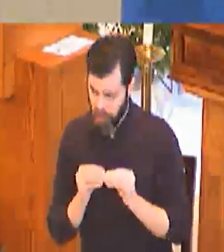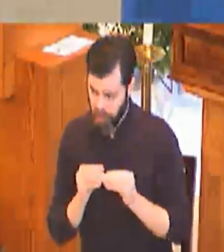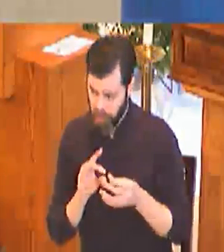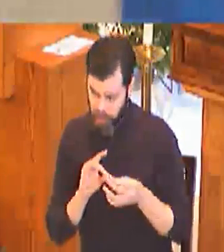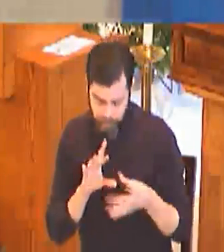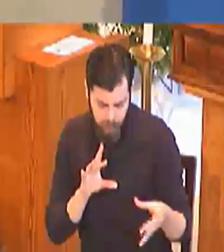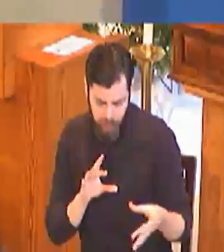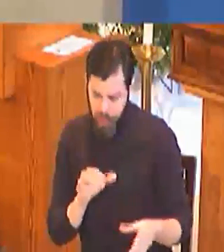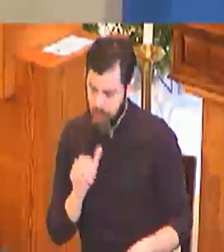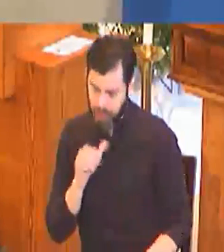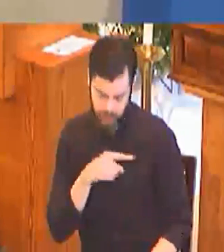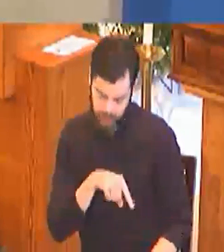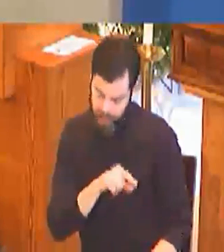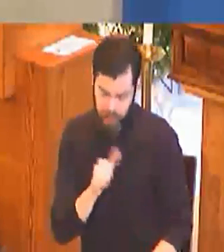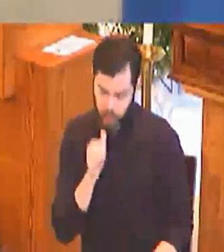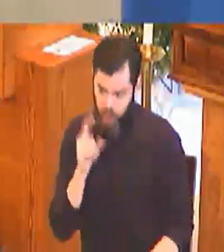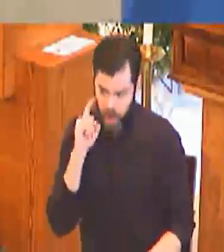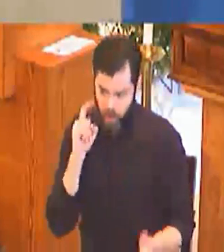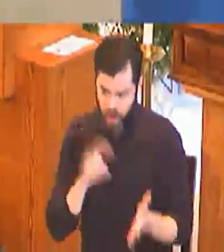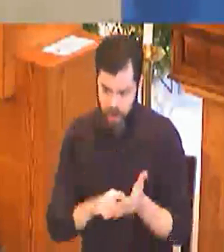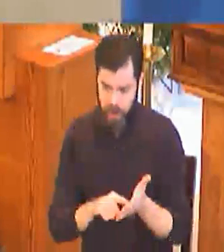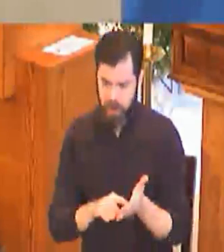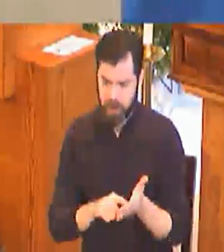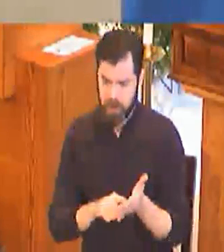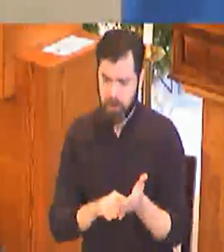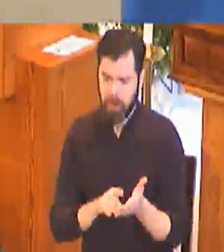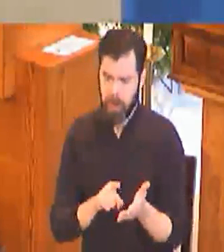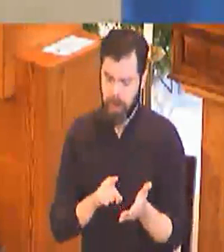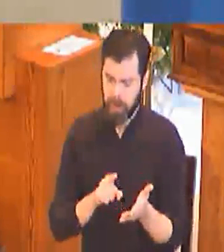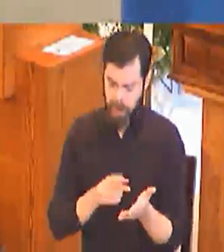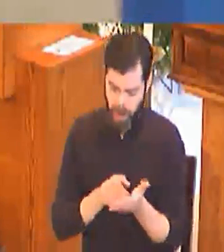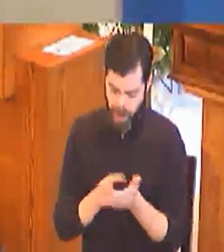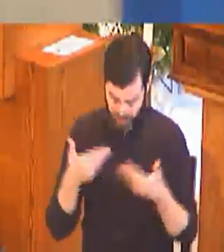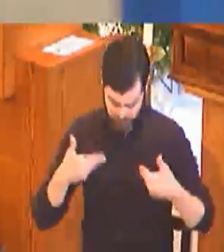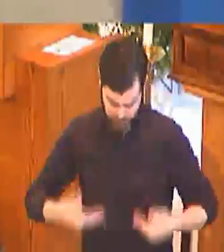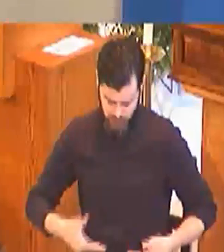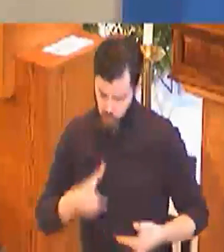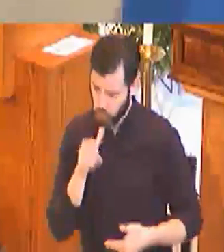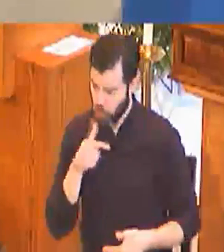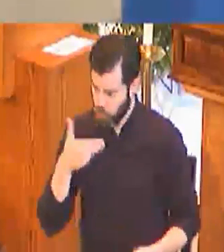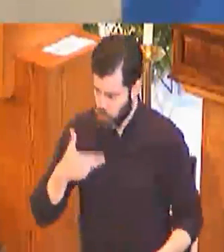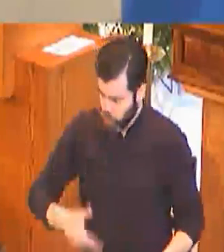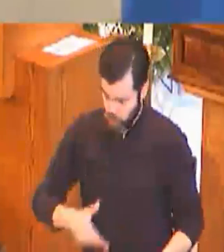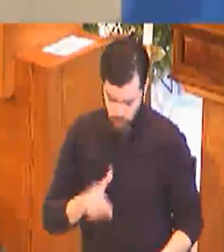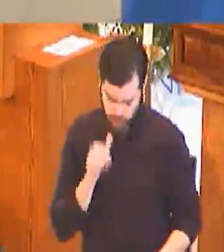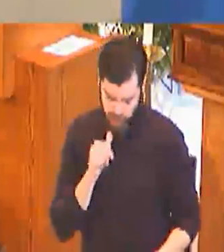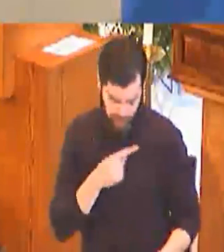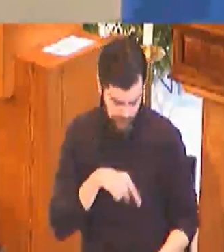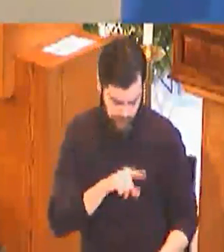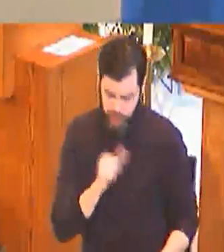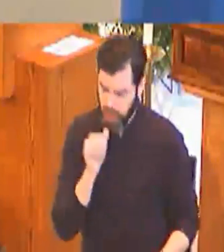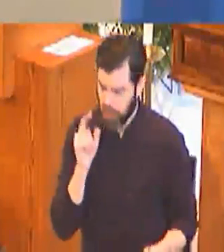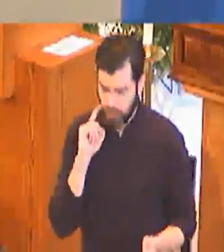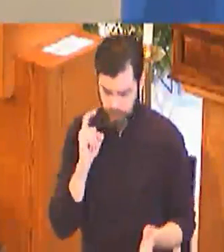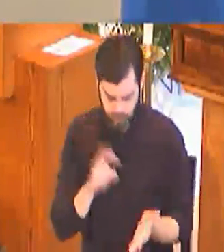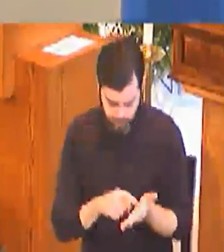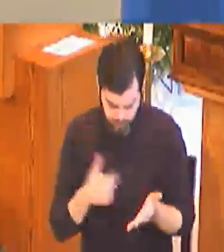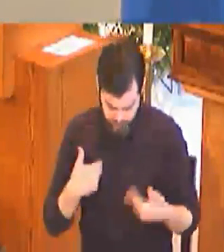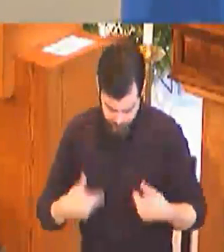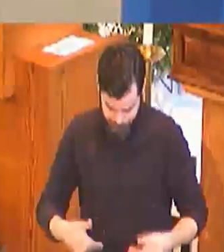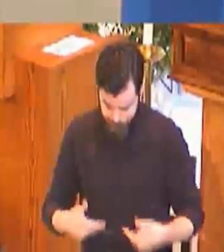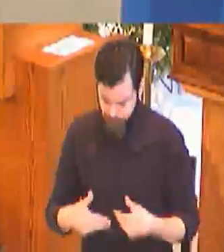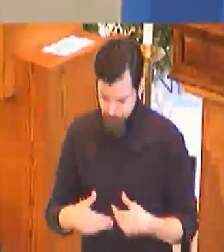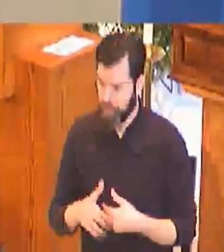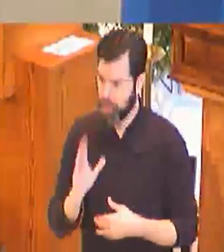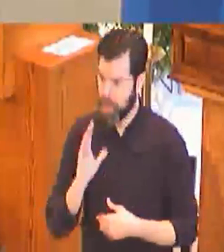for who I was. And we were vibrating at different levels. And it was causing upheaval in our